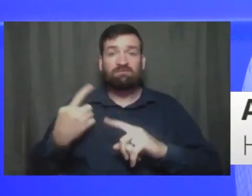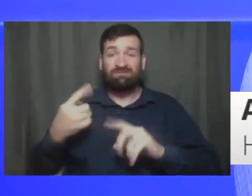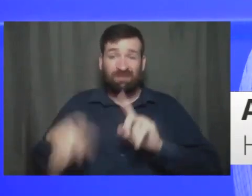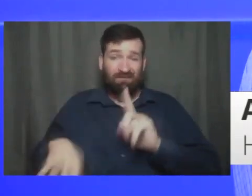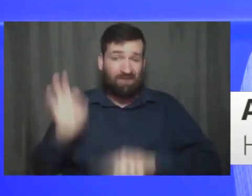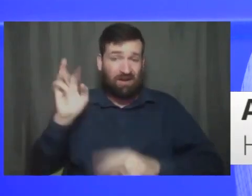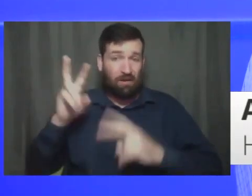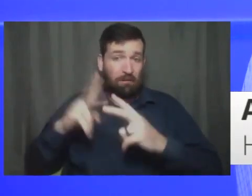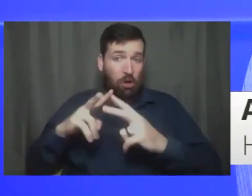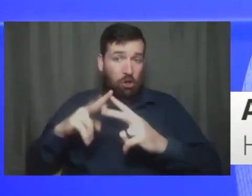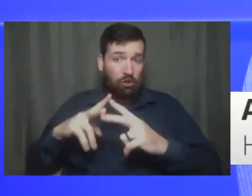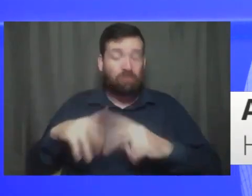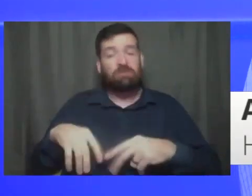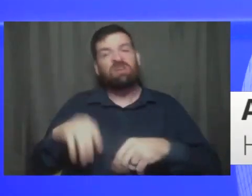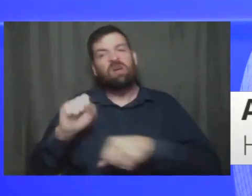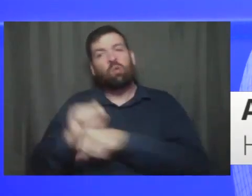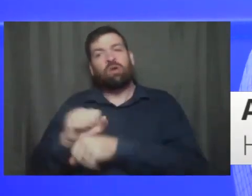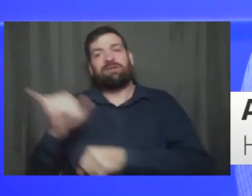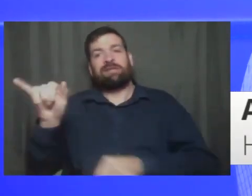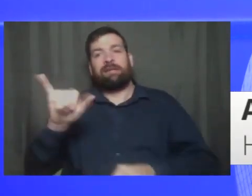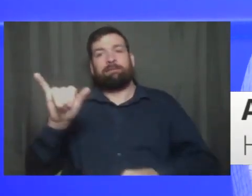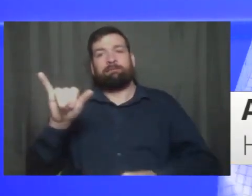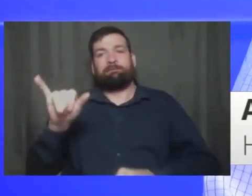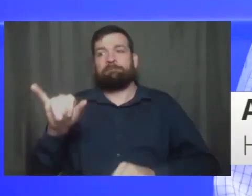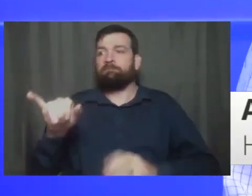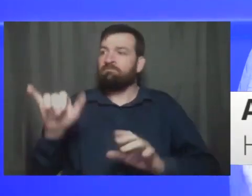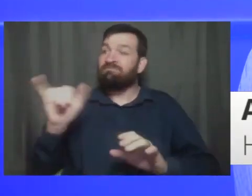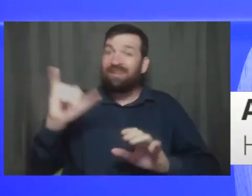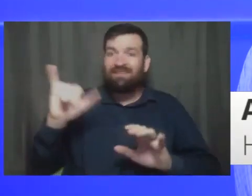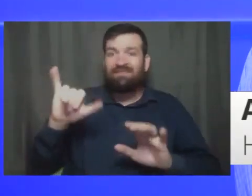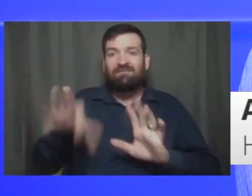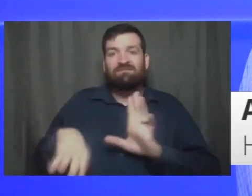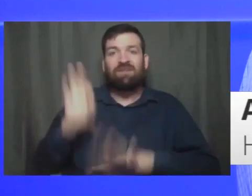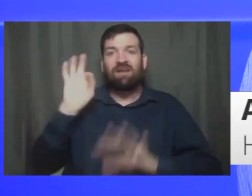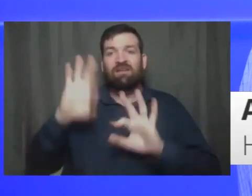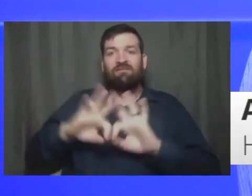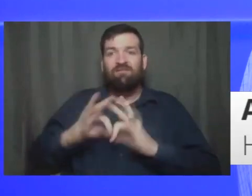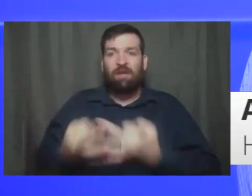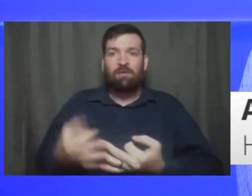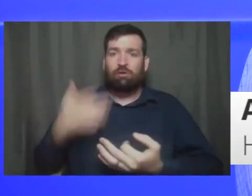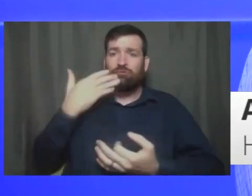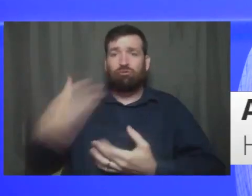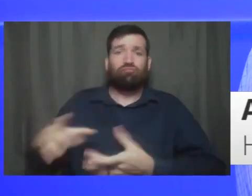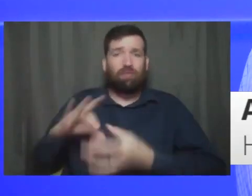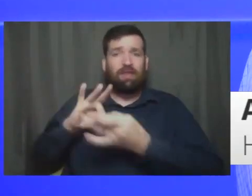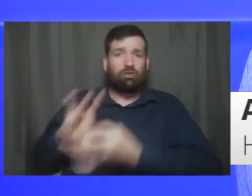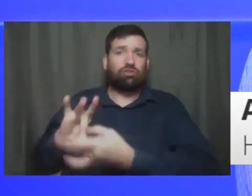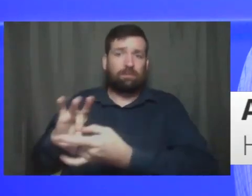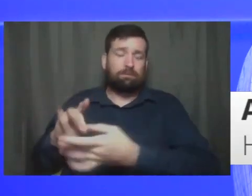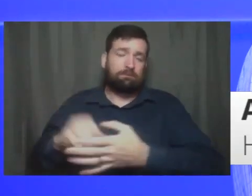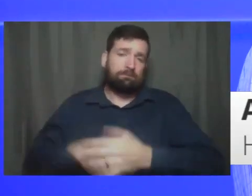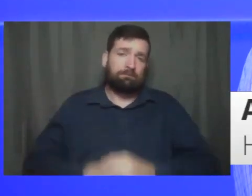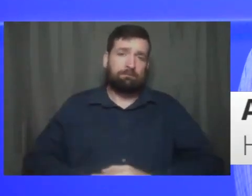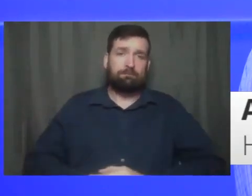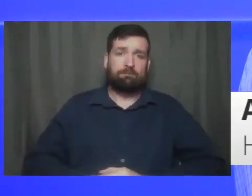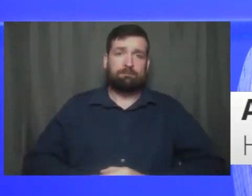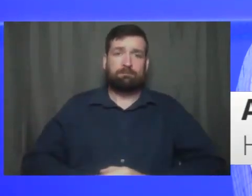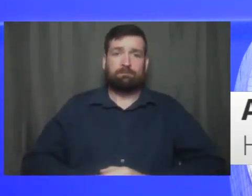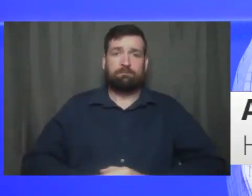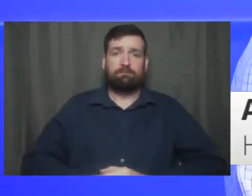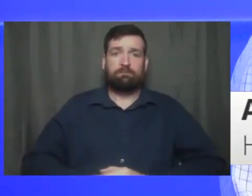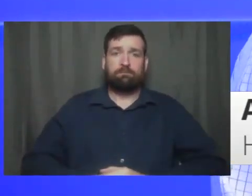work is kind of like that. It's like finding a family or finding a good relationship. So, I think we're